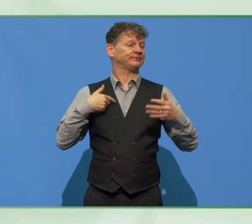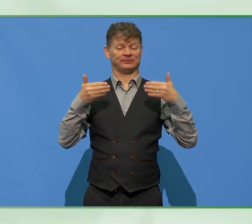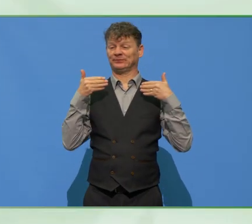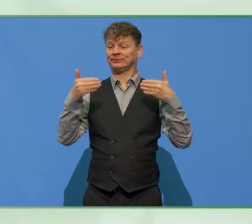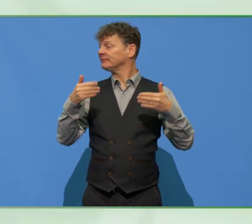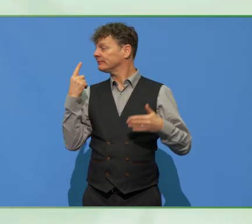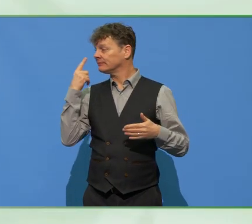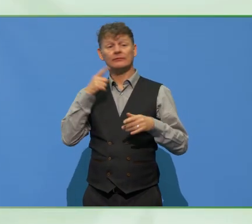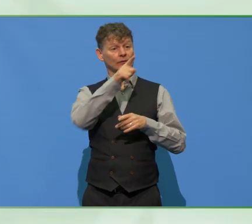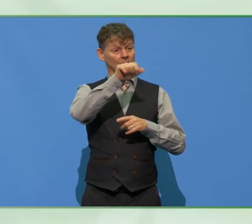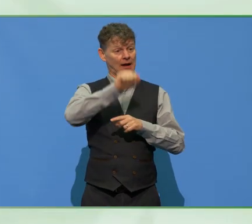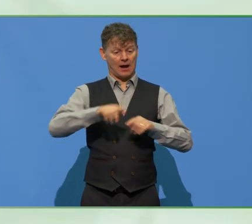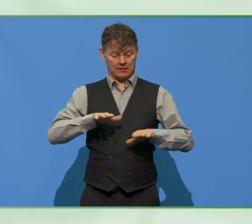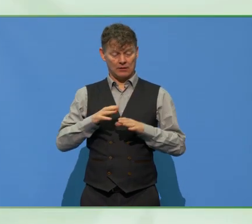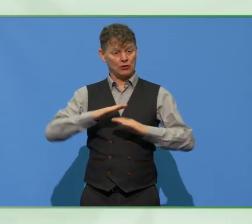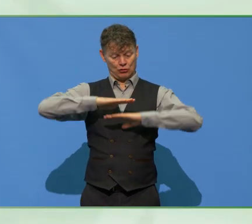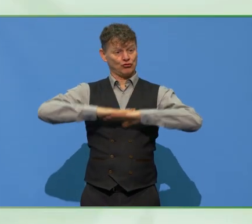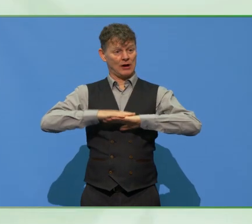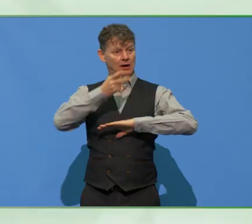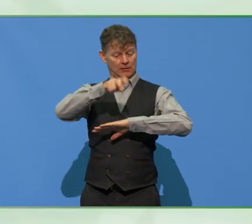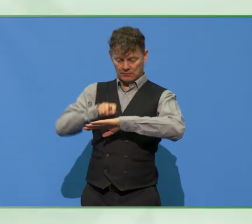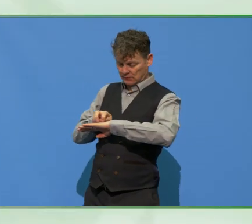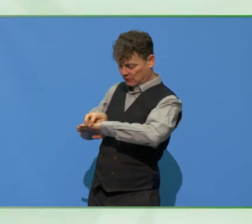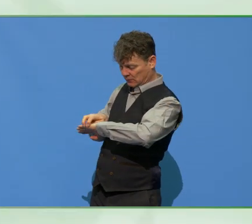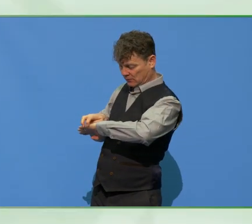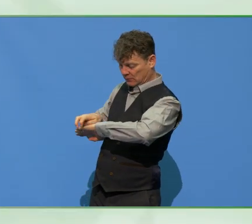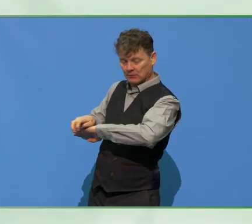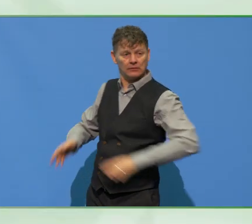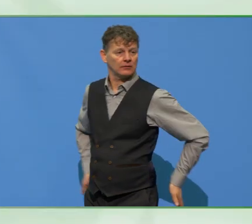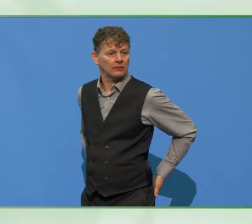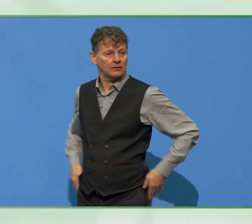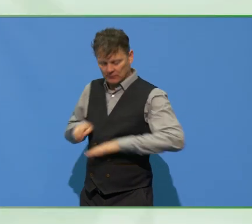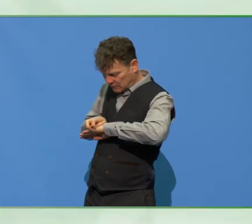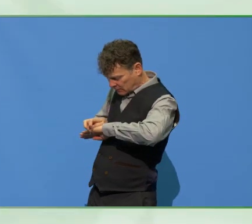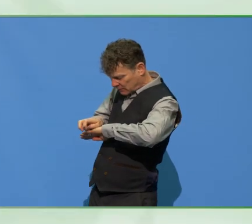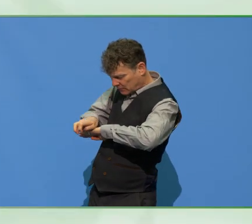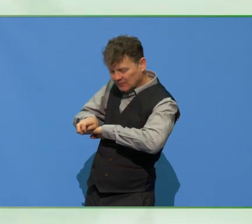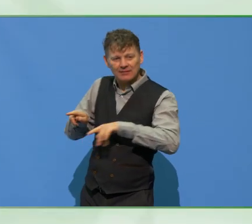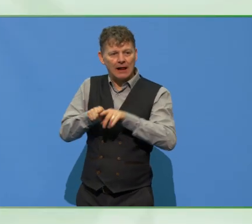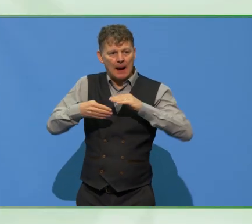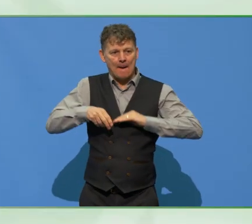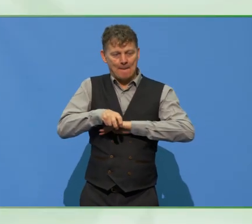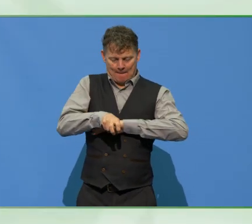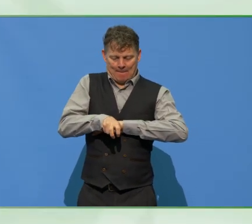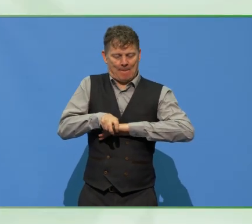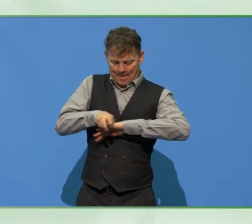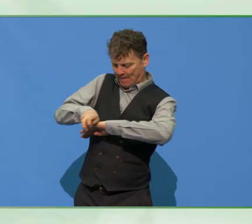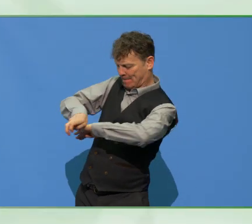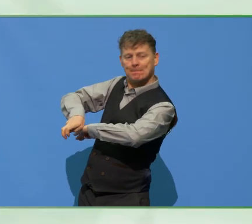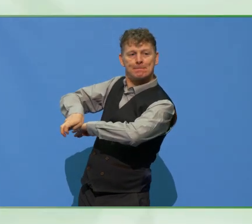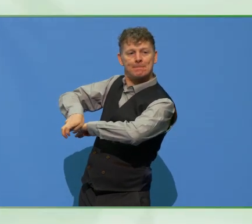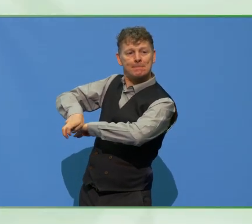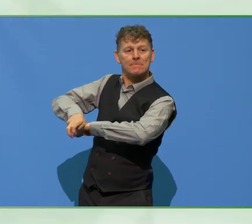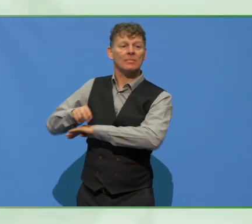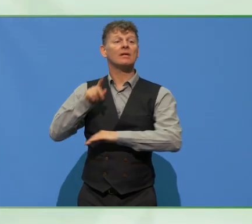scoot your bum to the front of the chair or whatever feels comfortable for you. We're just going to start sitting up nice and tall, imagining the